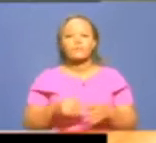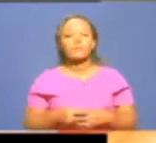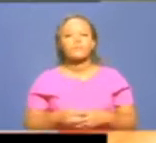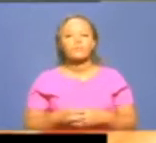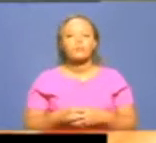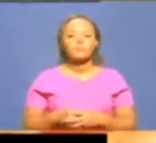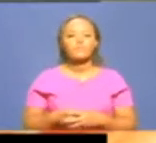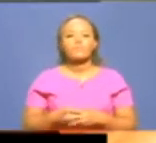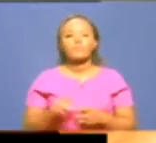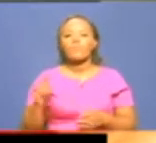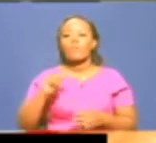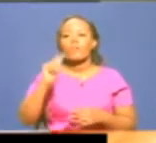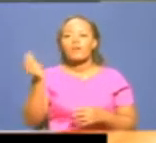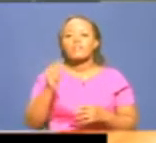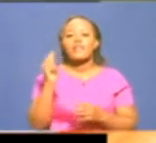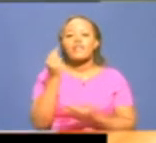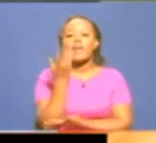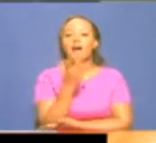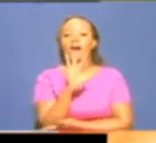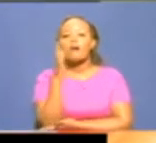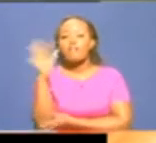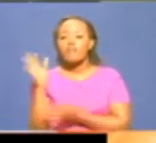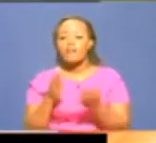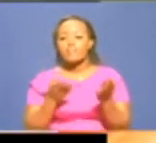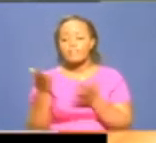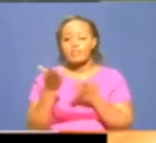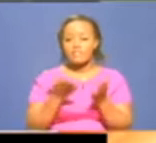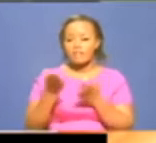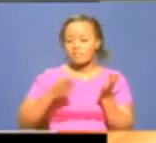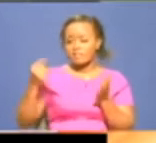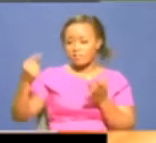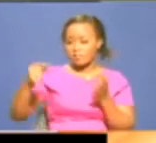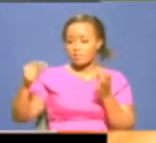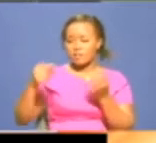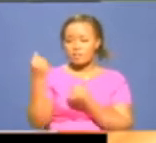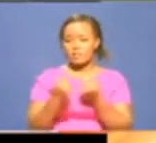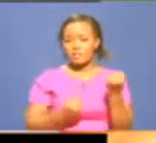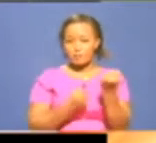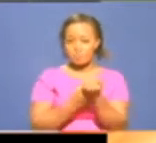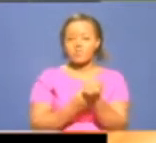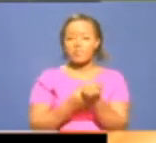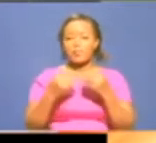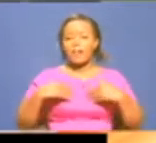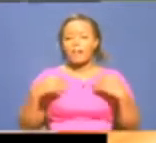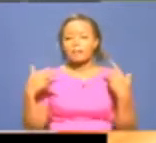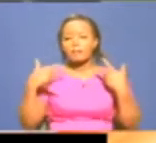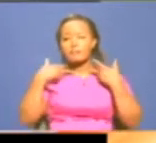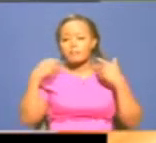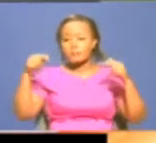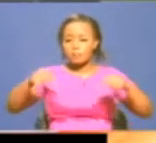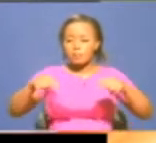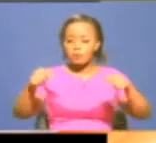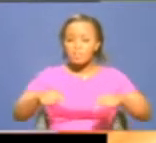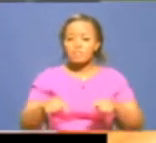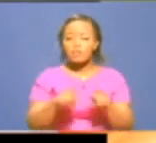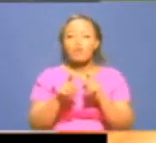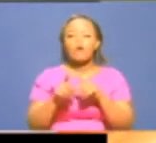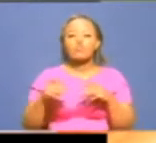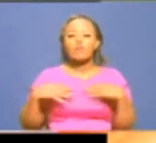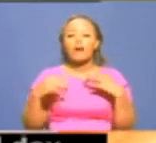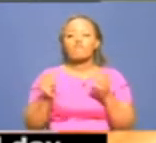The Kenya Forest Service Green Zones Development Support Project Phase 2 has today received a major boost of 15